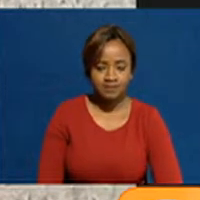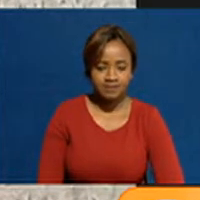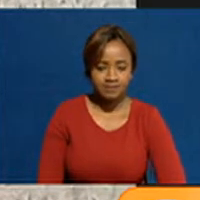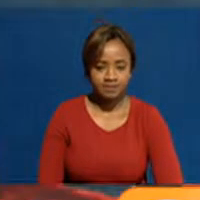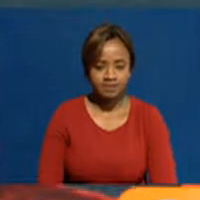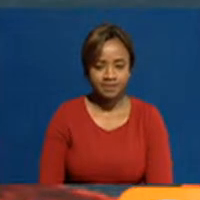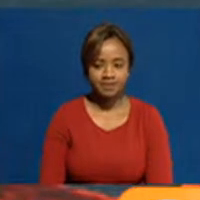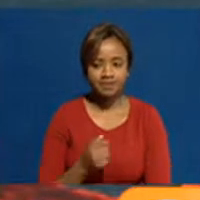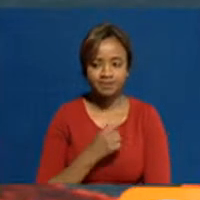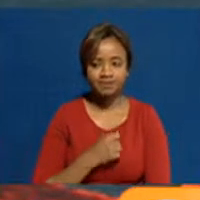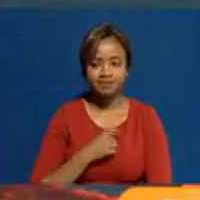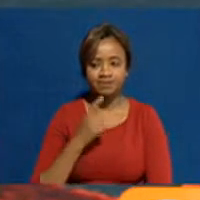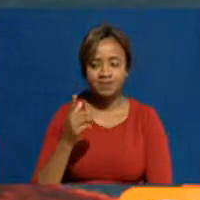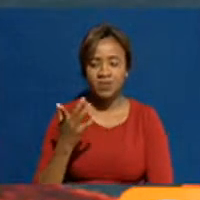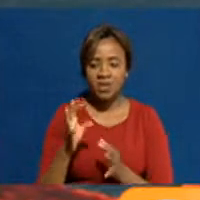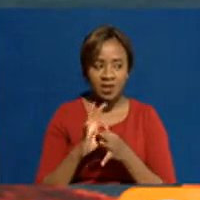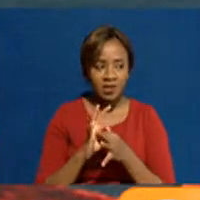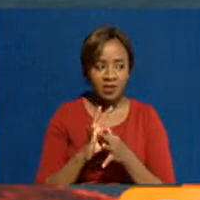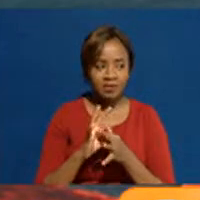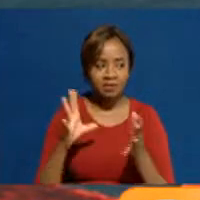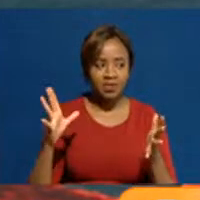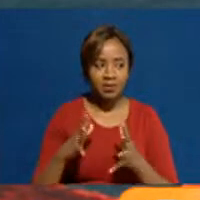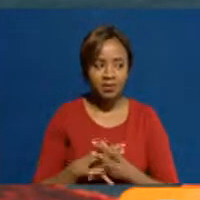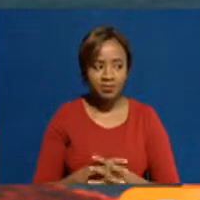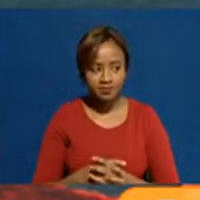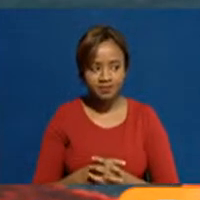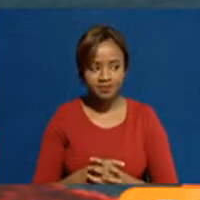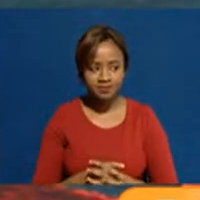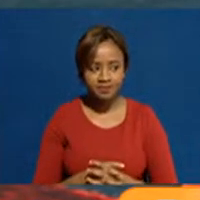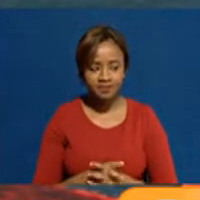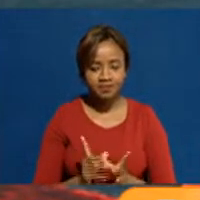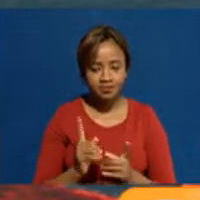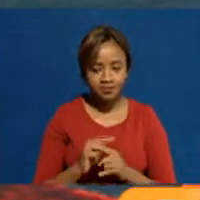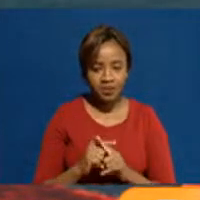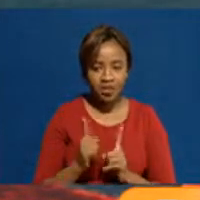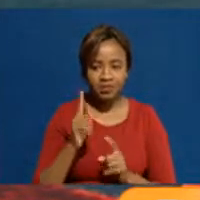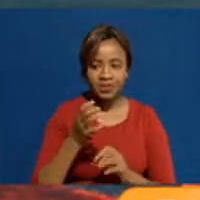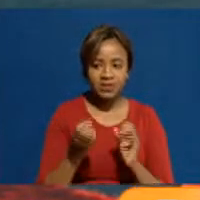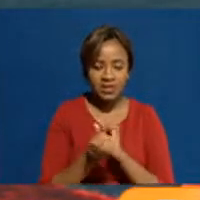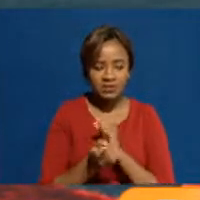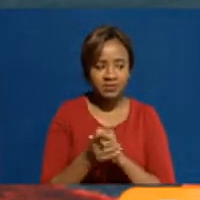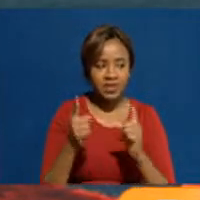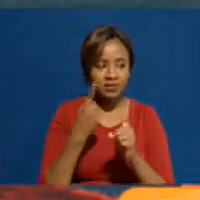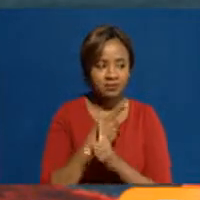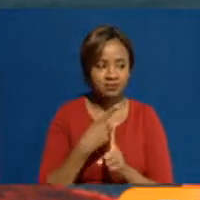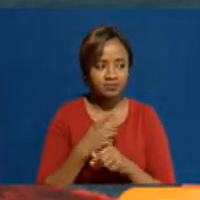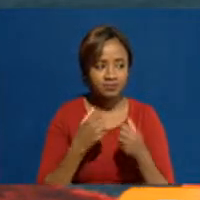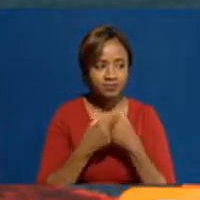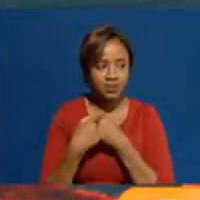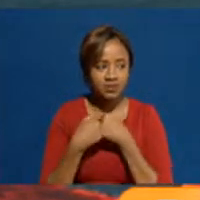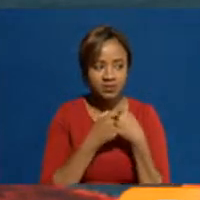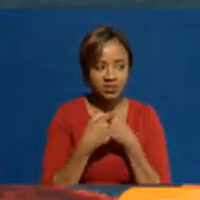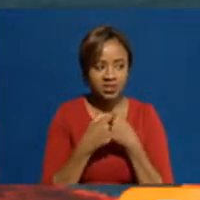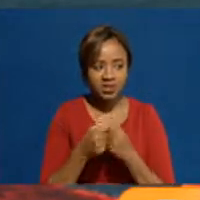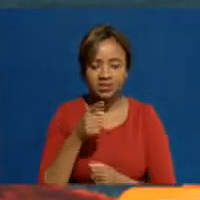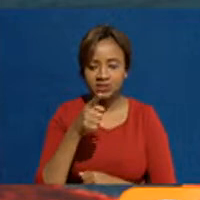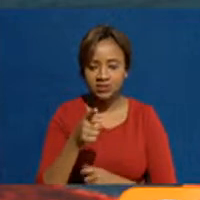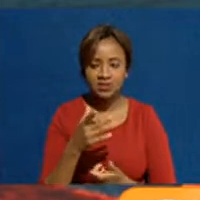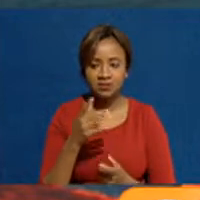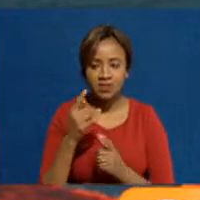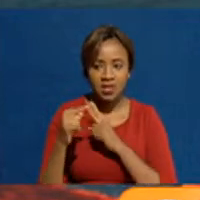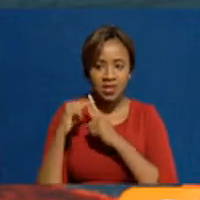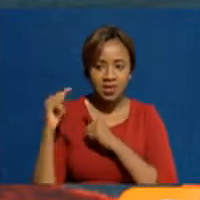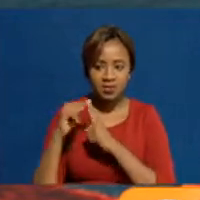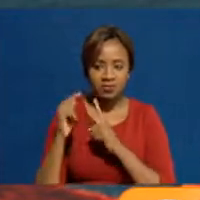All right, we seem to have lost Jacqueline there, but of course, she, of course, narrating some of the challenges that she has gone through in the transition to